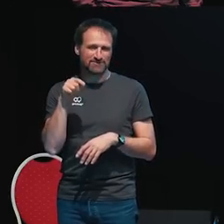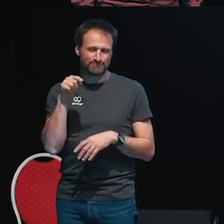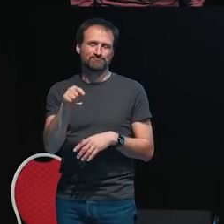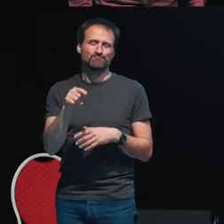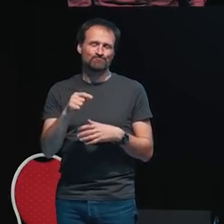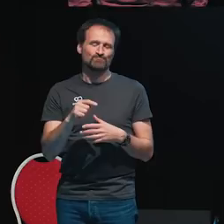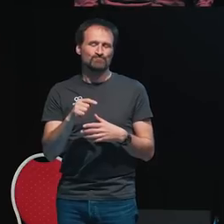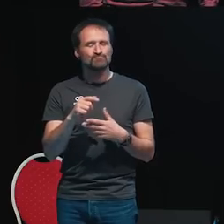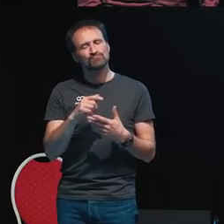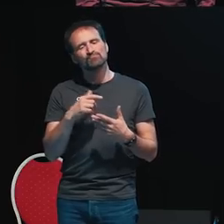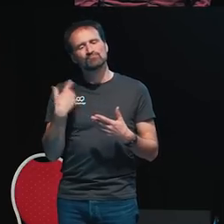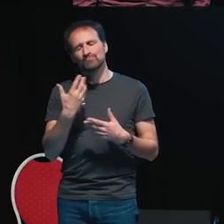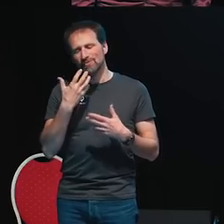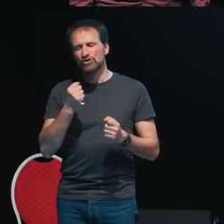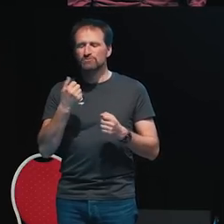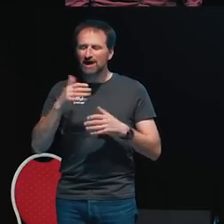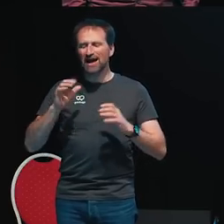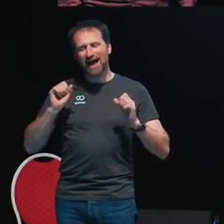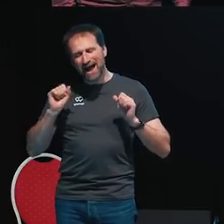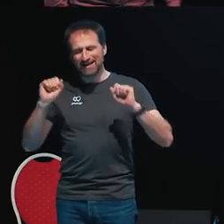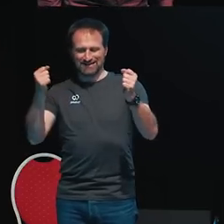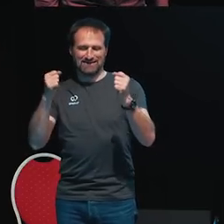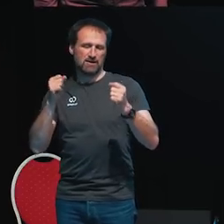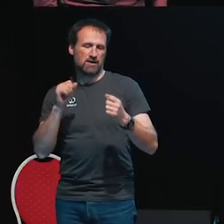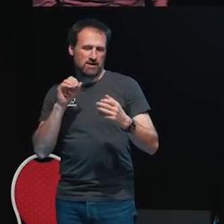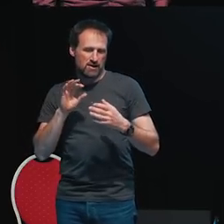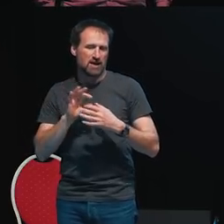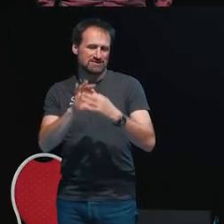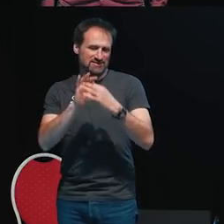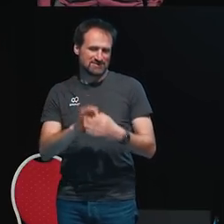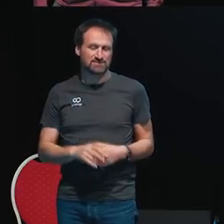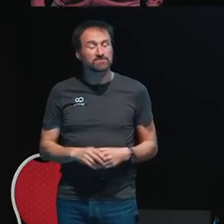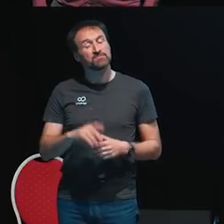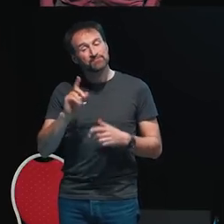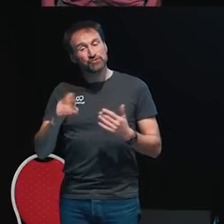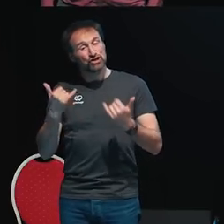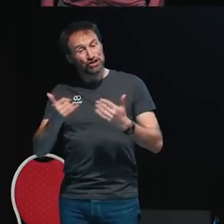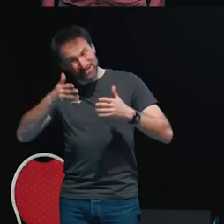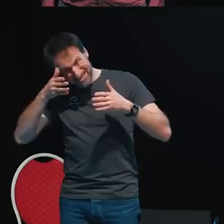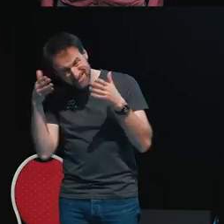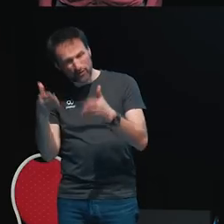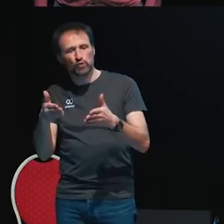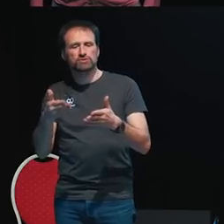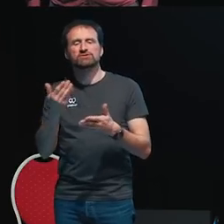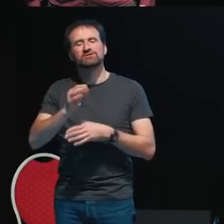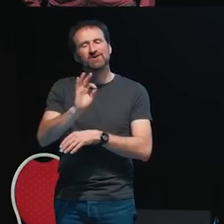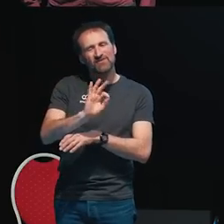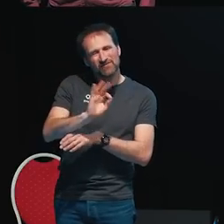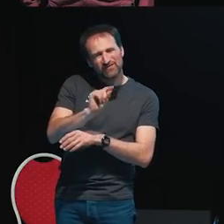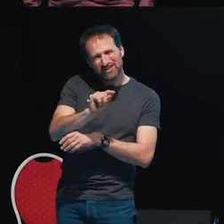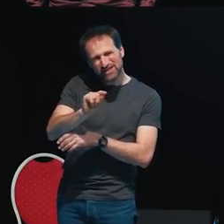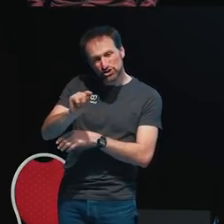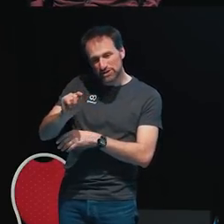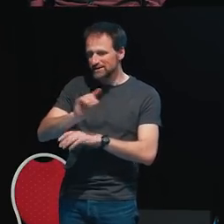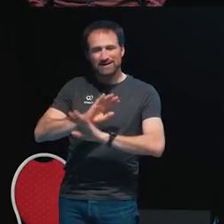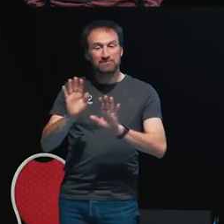to adopt a more agile approach. And now the focus is on features, not